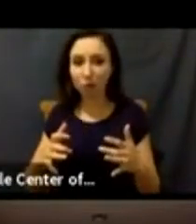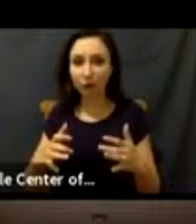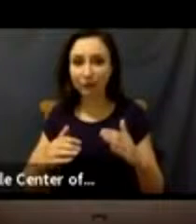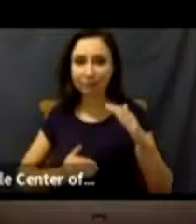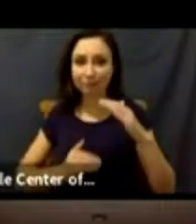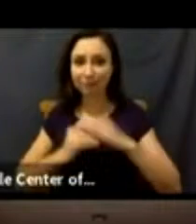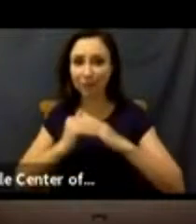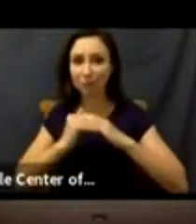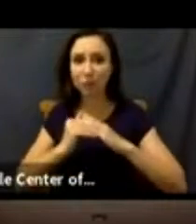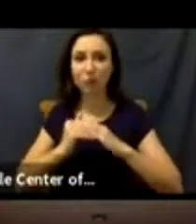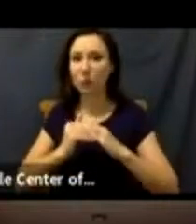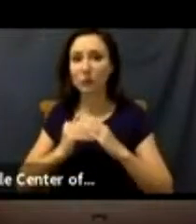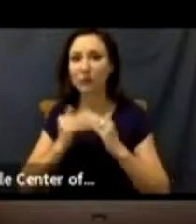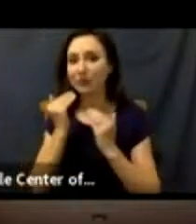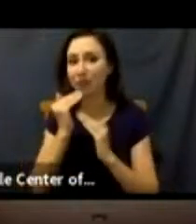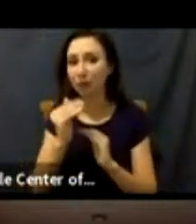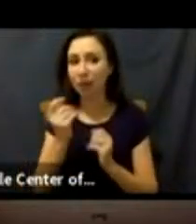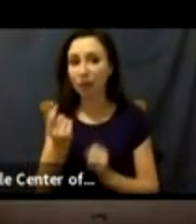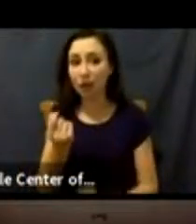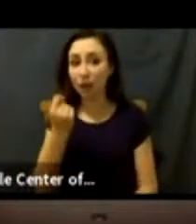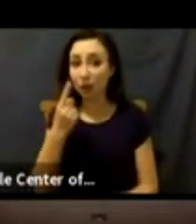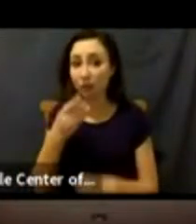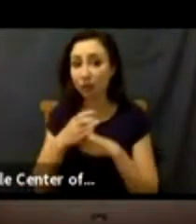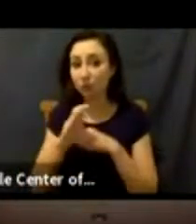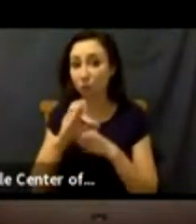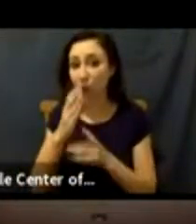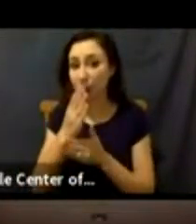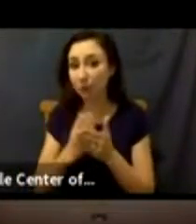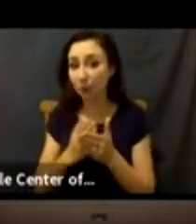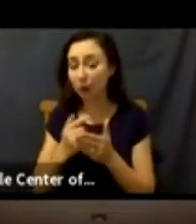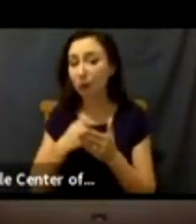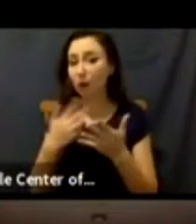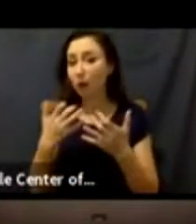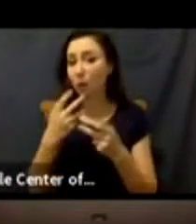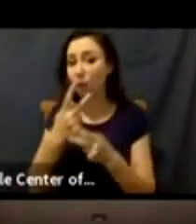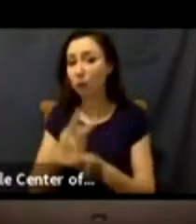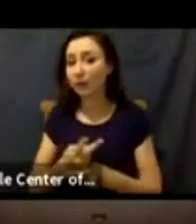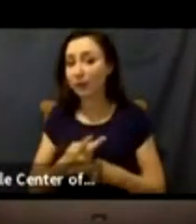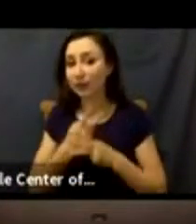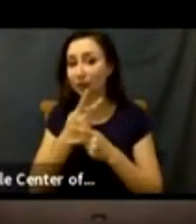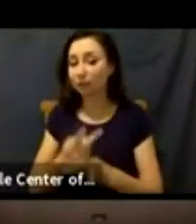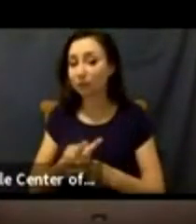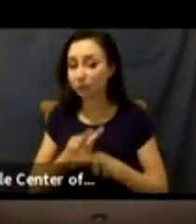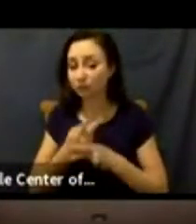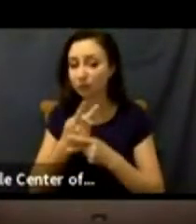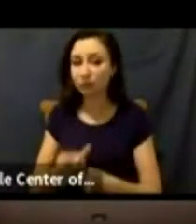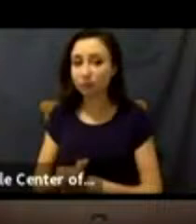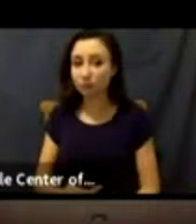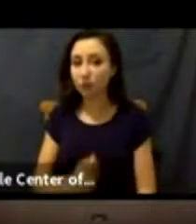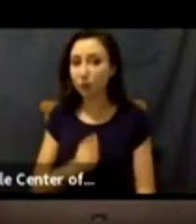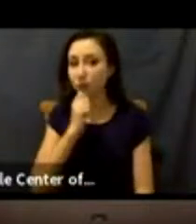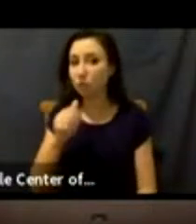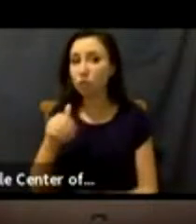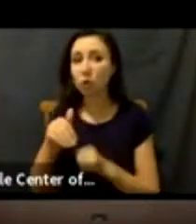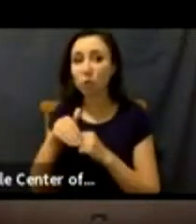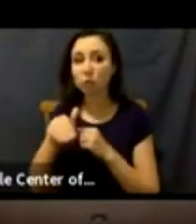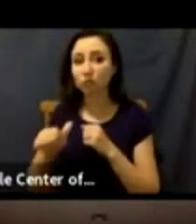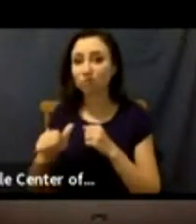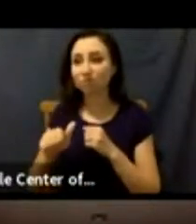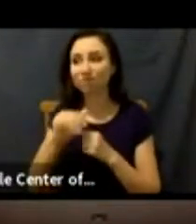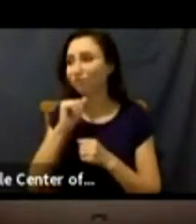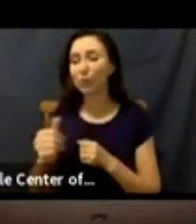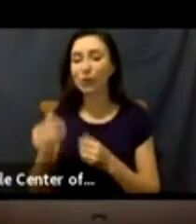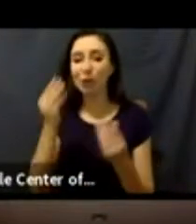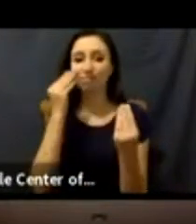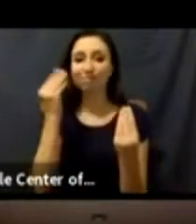limitation in place, understanding the enforcement piece. What I want to be careful that we do is that we don't send the wrong message